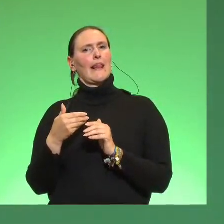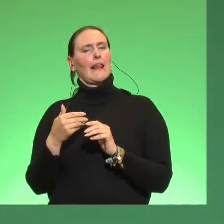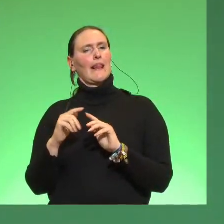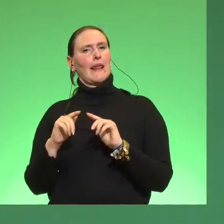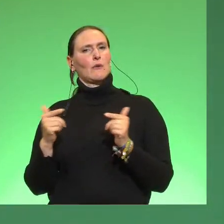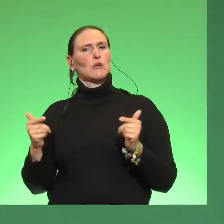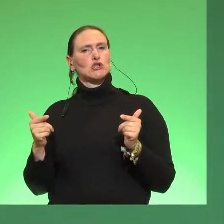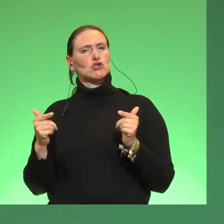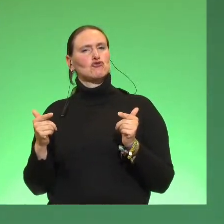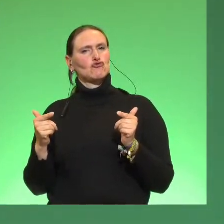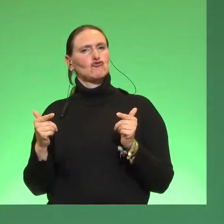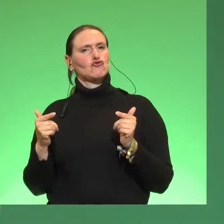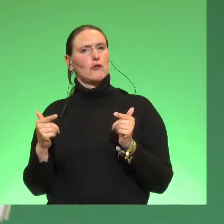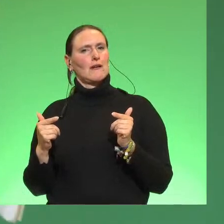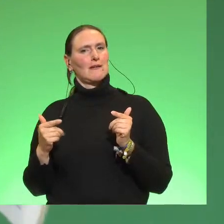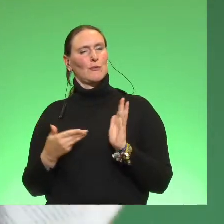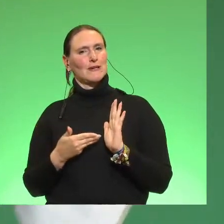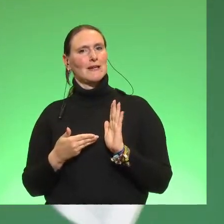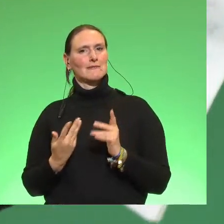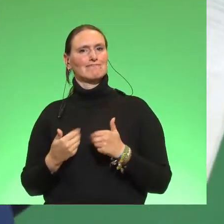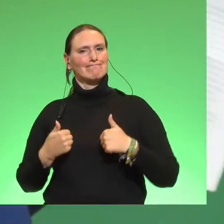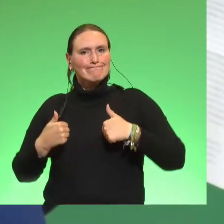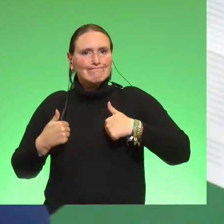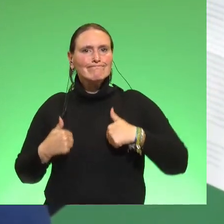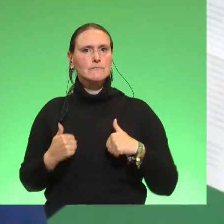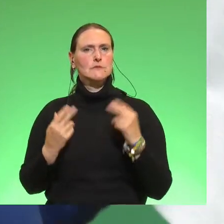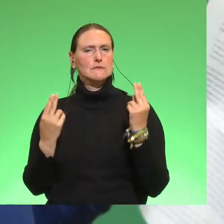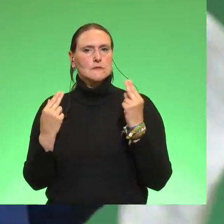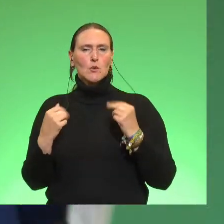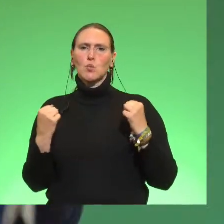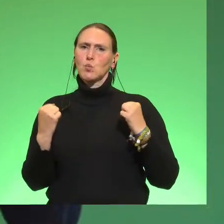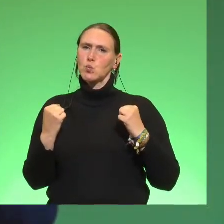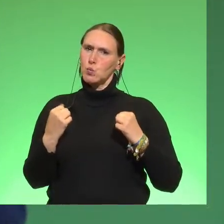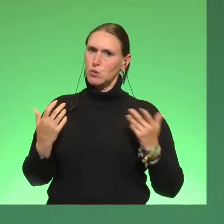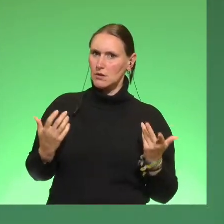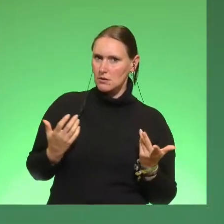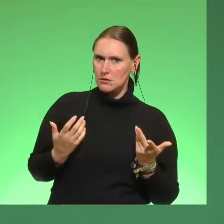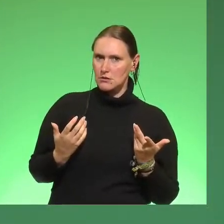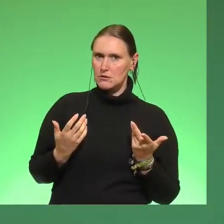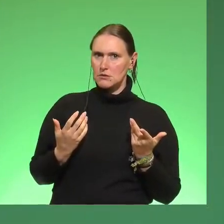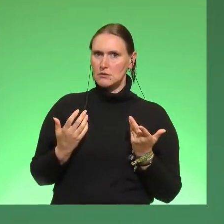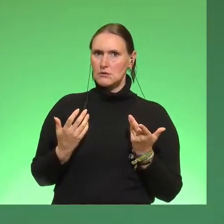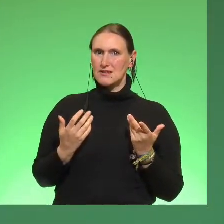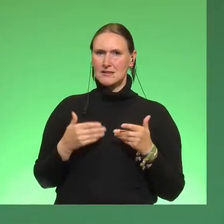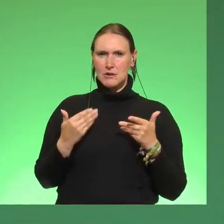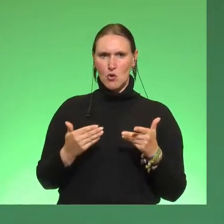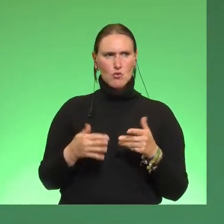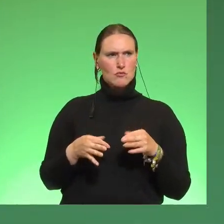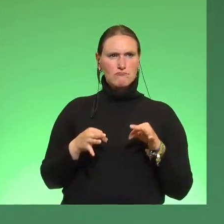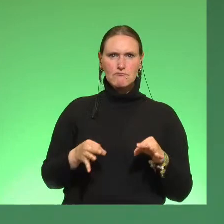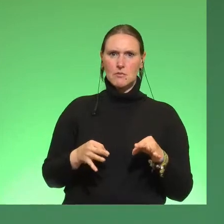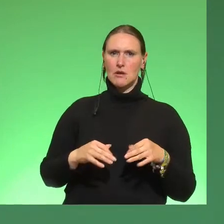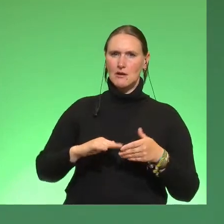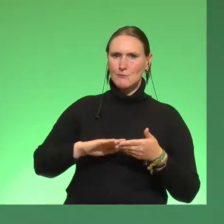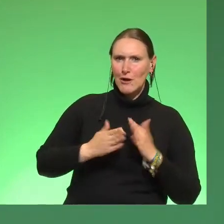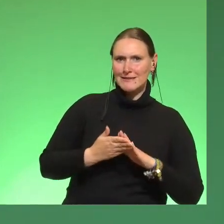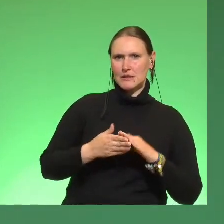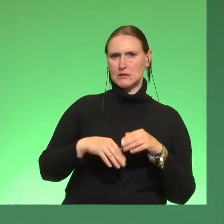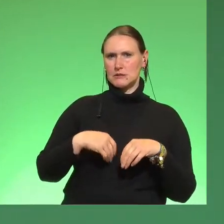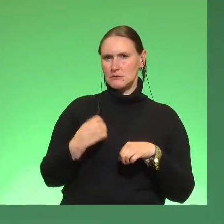very crucial that certain terms or certain practices here were